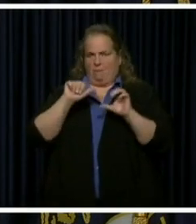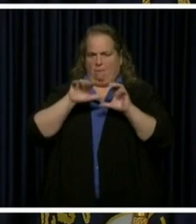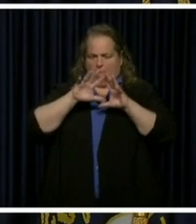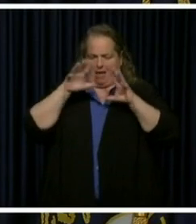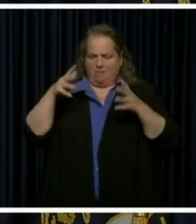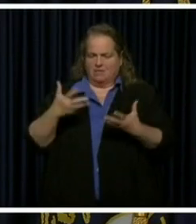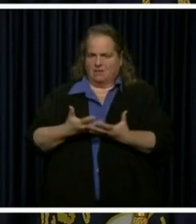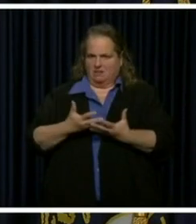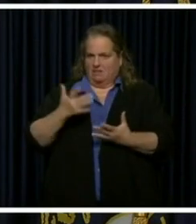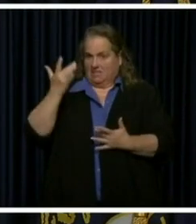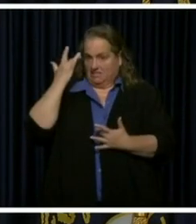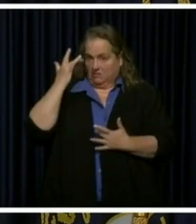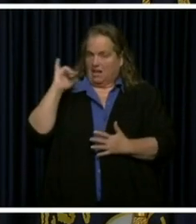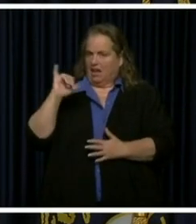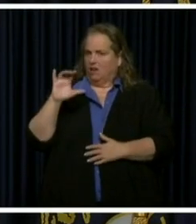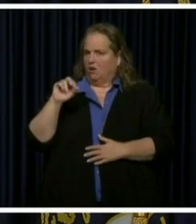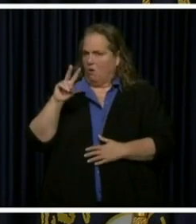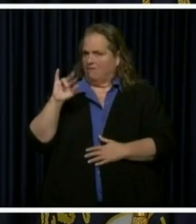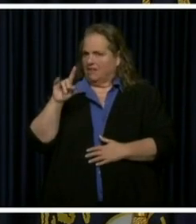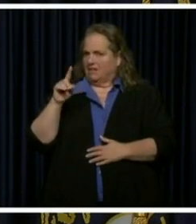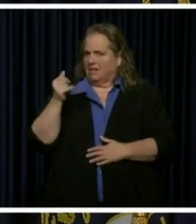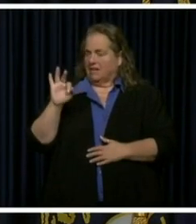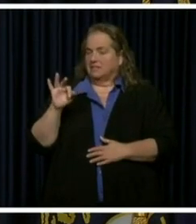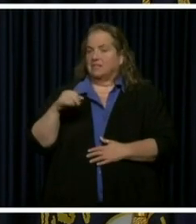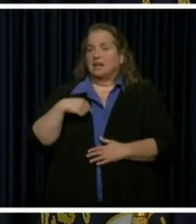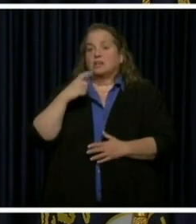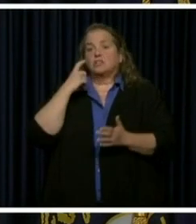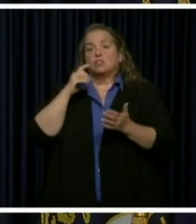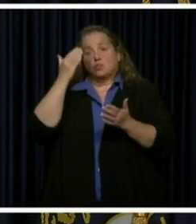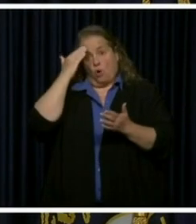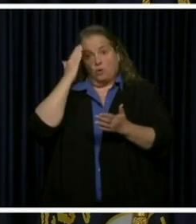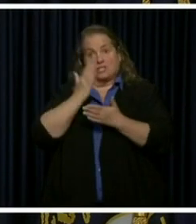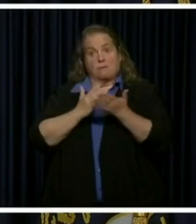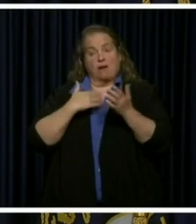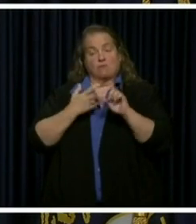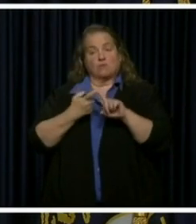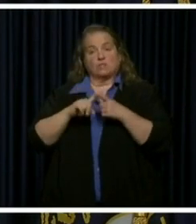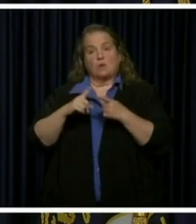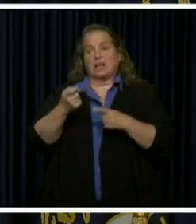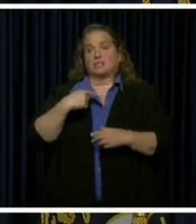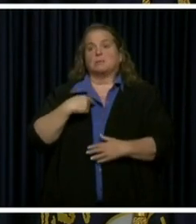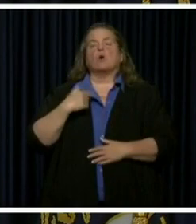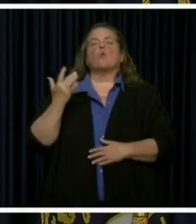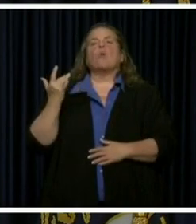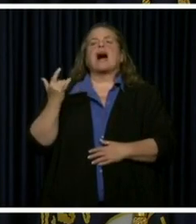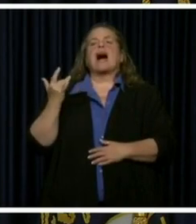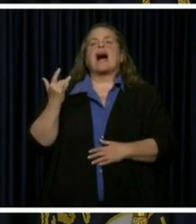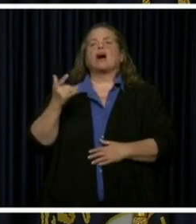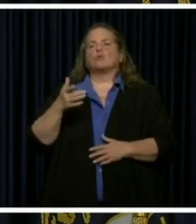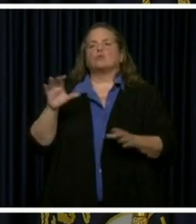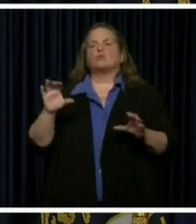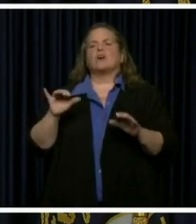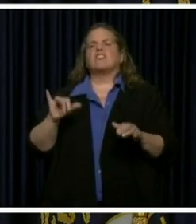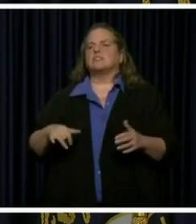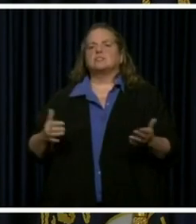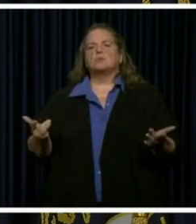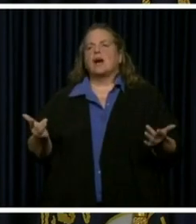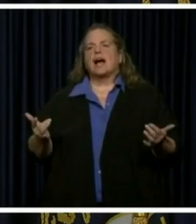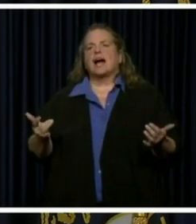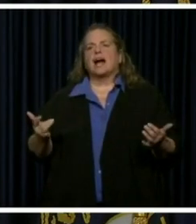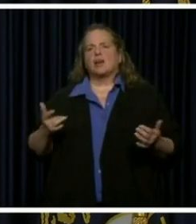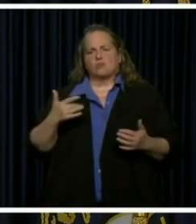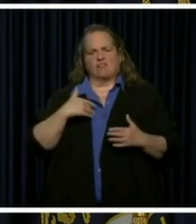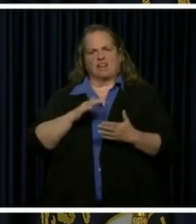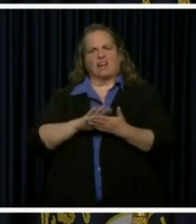like COVID-19. I know some of my friends are going to ask me why are you doing this? You know, you had a pretty